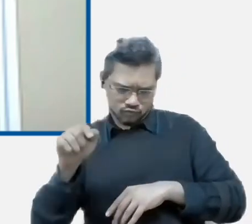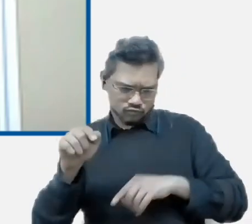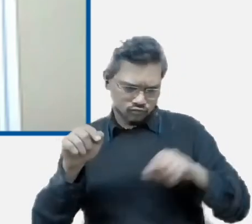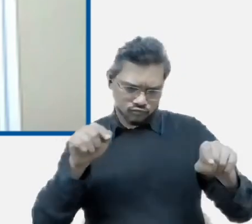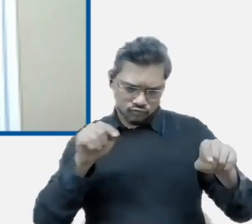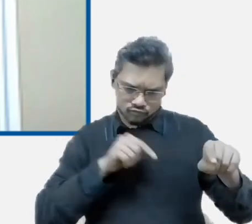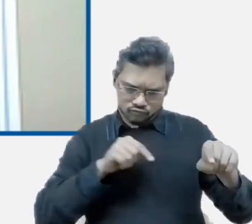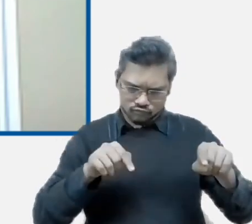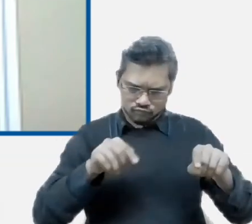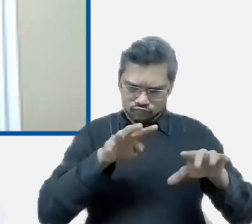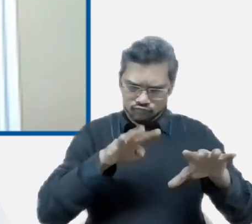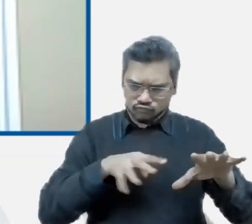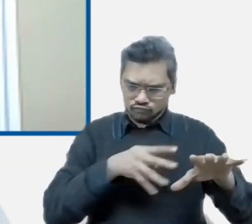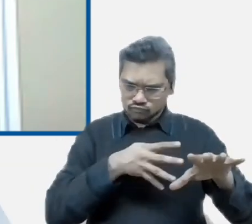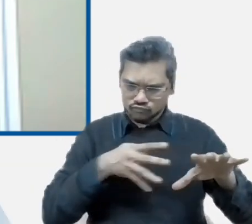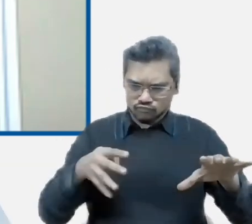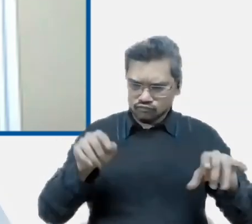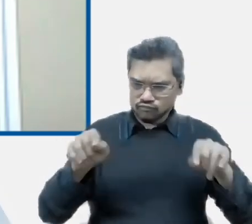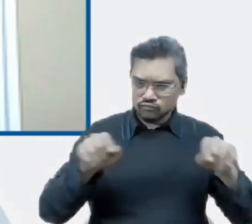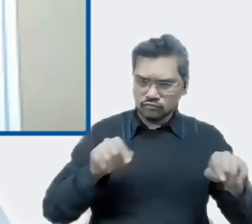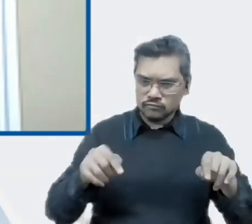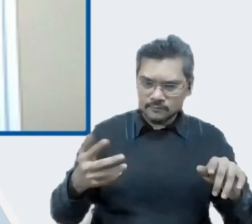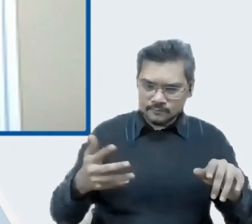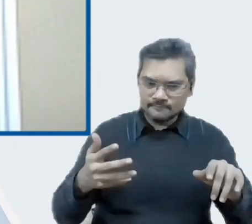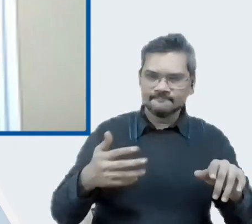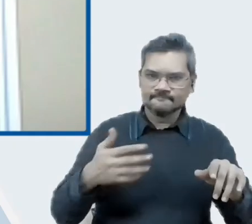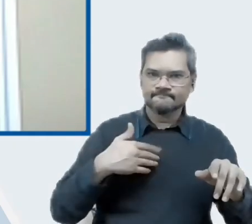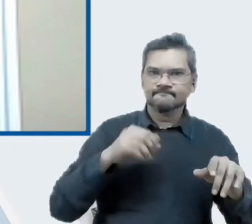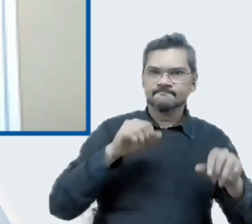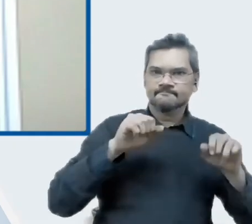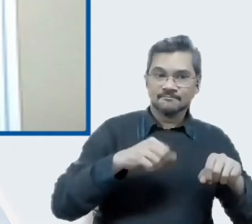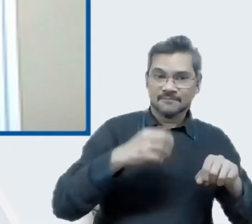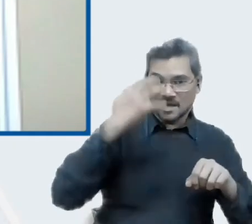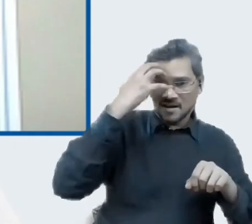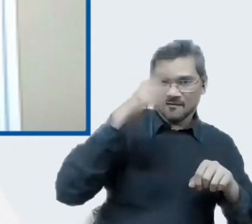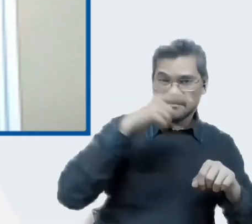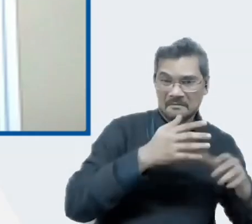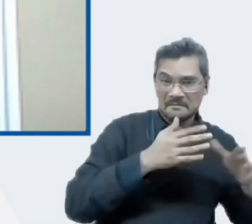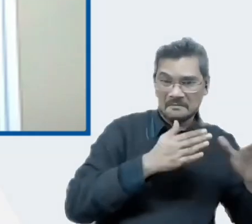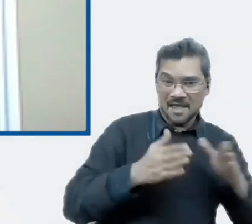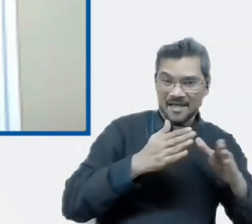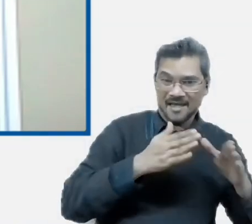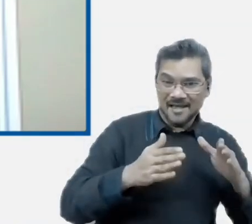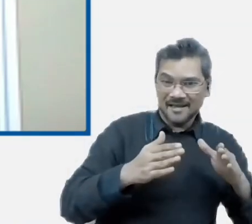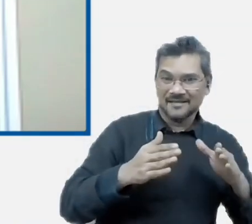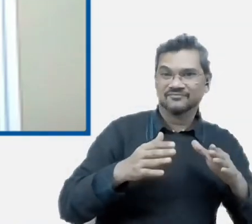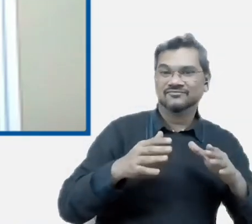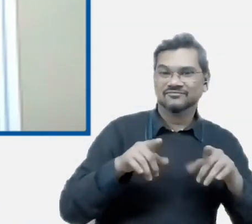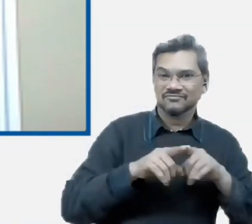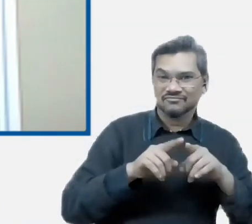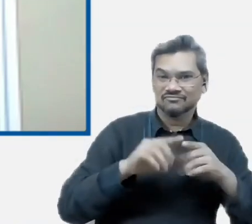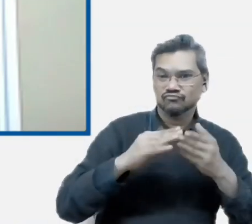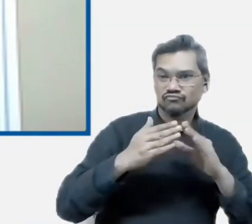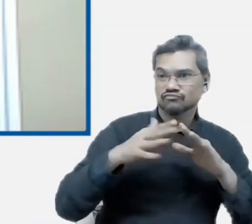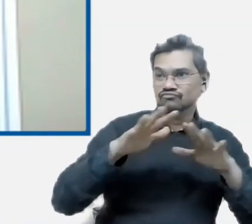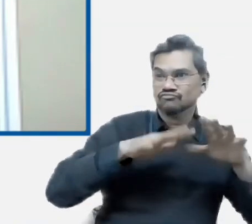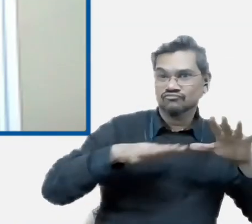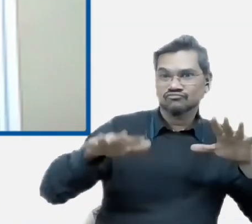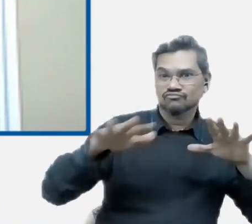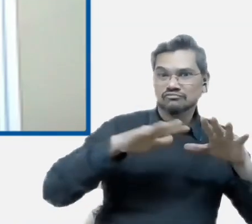be. And you get there through using multi-hazard risk assessment, by trying to combine